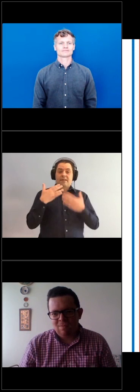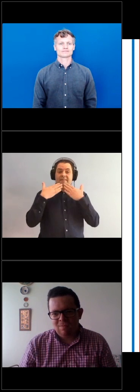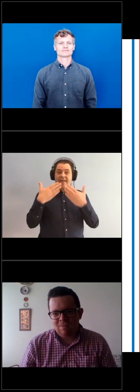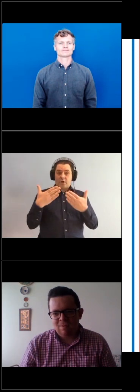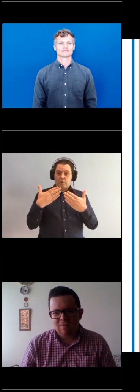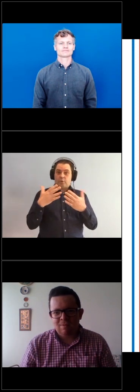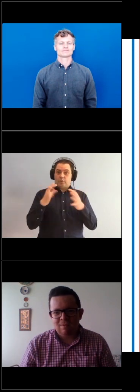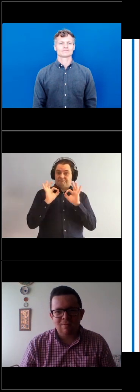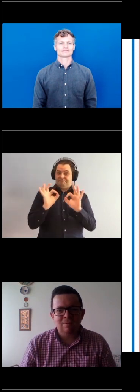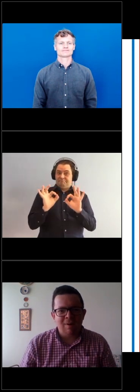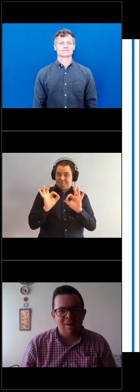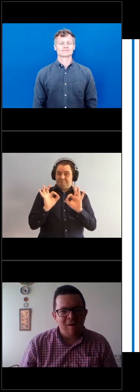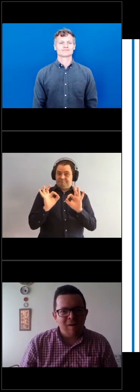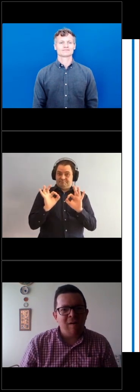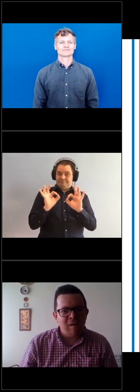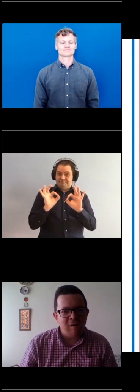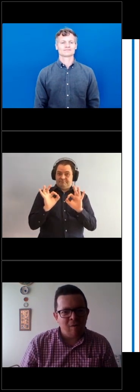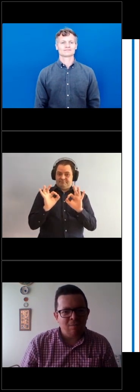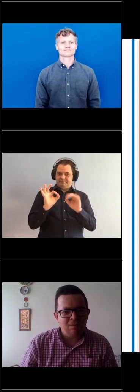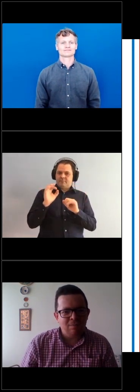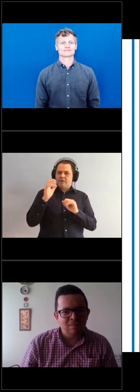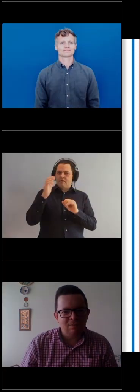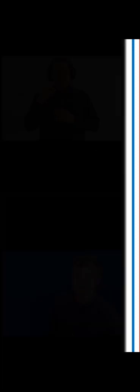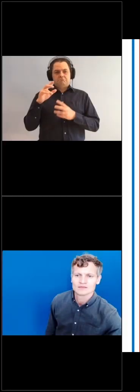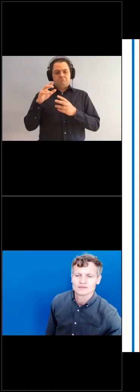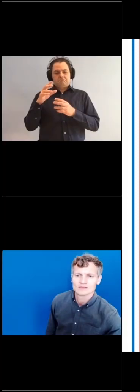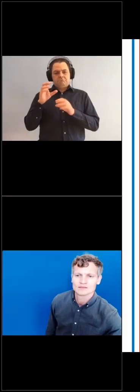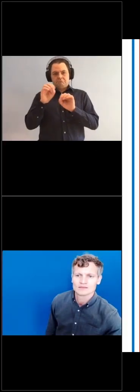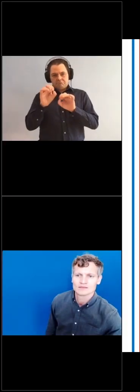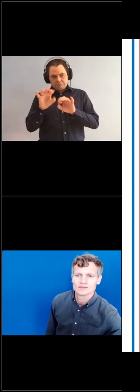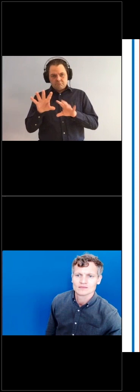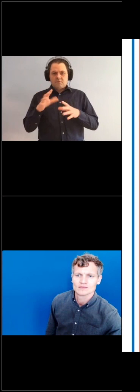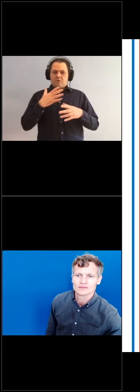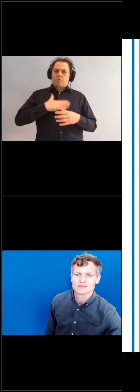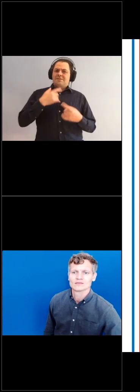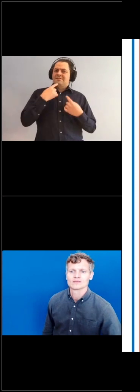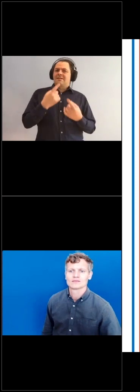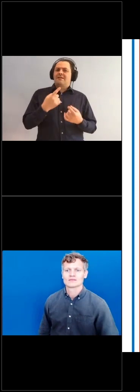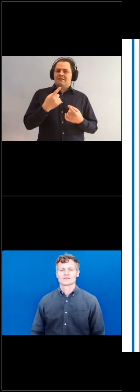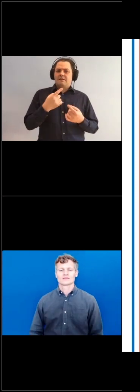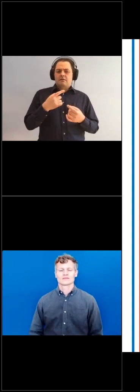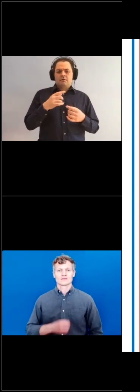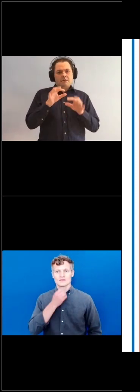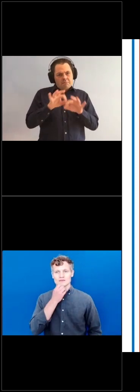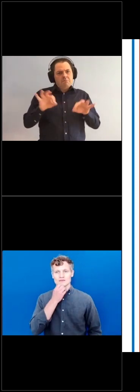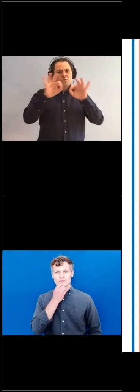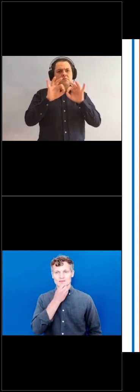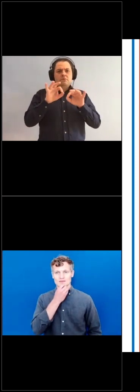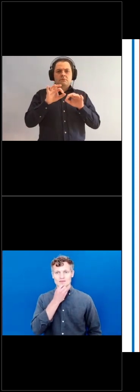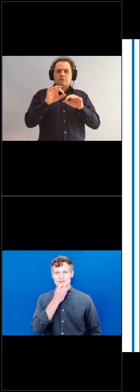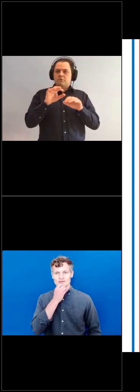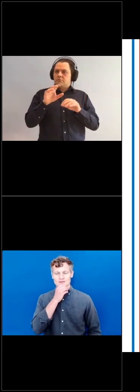I quickly wanted to highlight to the different actors here on the call that it's really important to engage with persons with disabilities